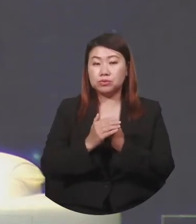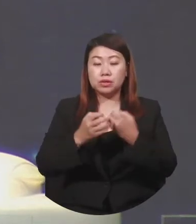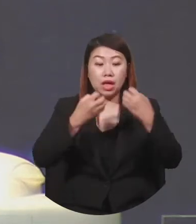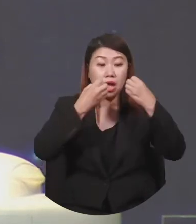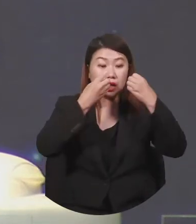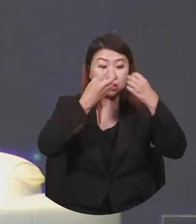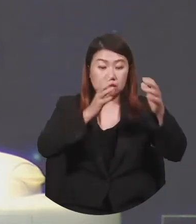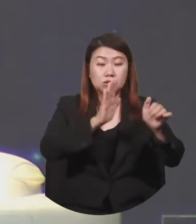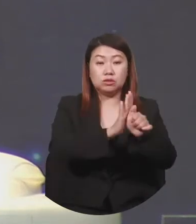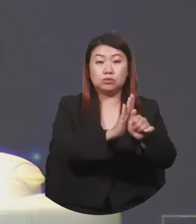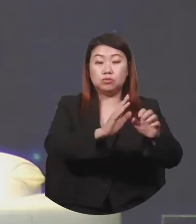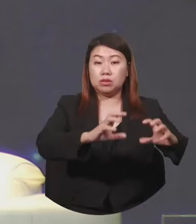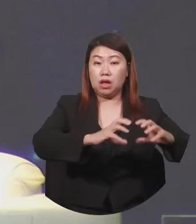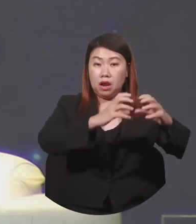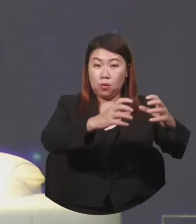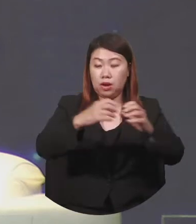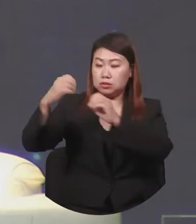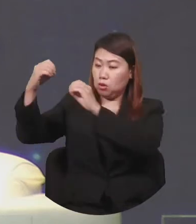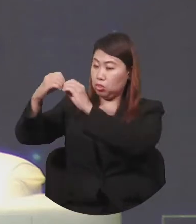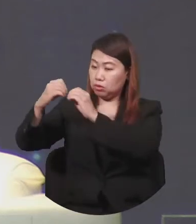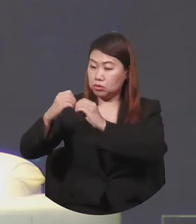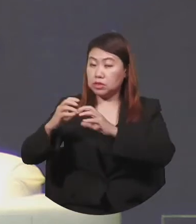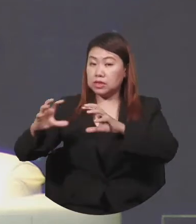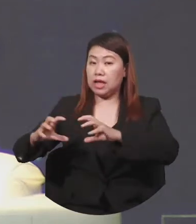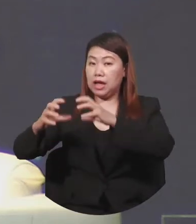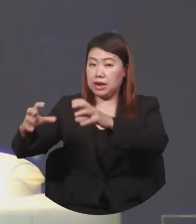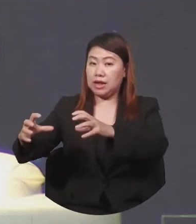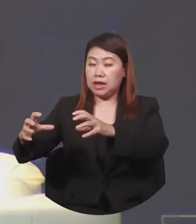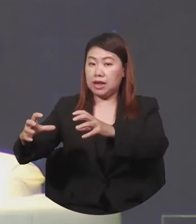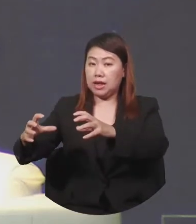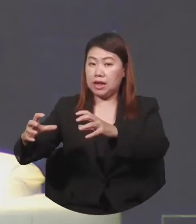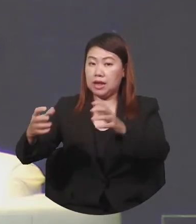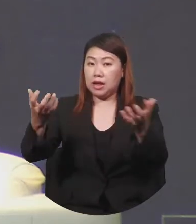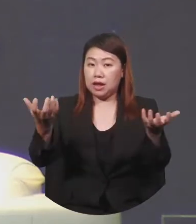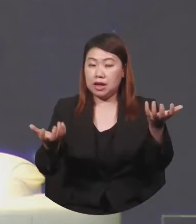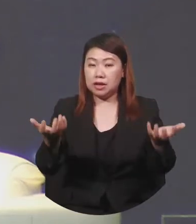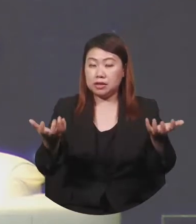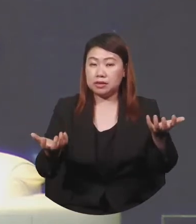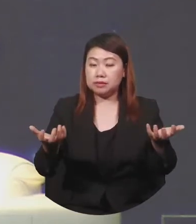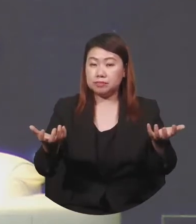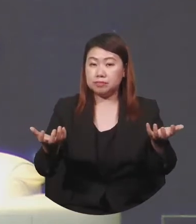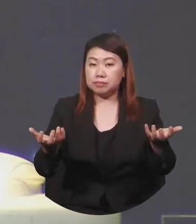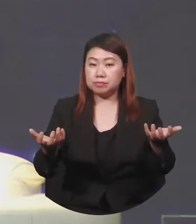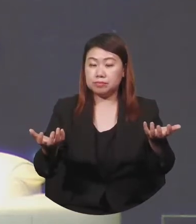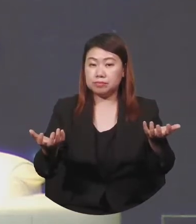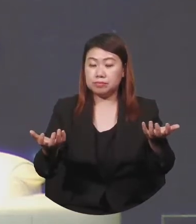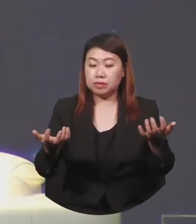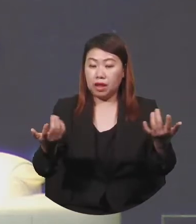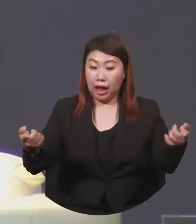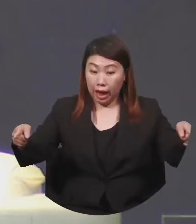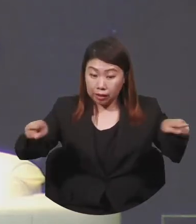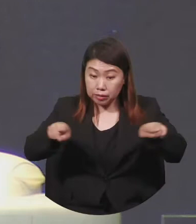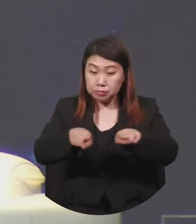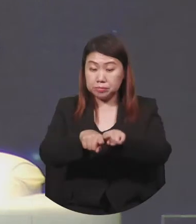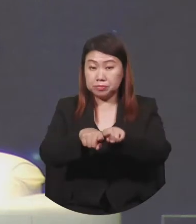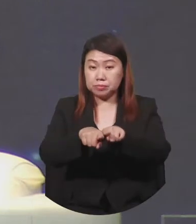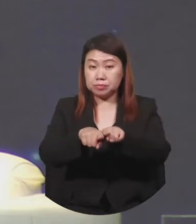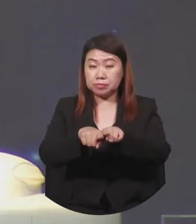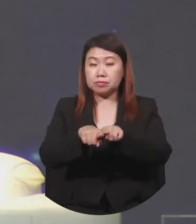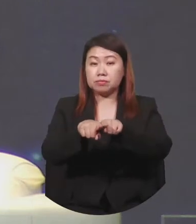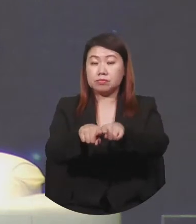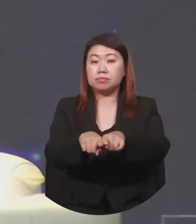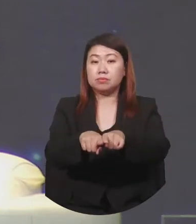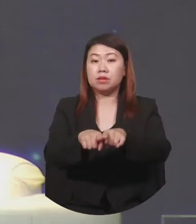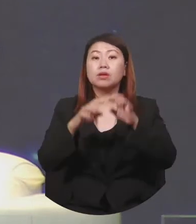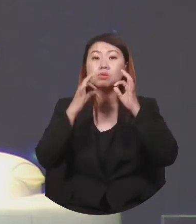solutions for every project or case. Although highly flexible, this approach may not always be effective to